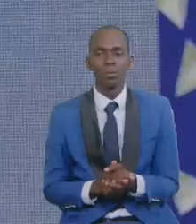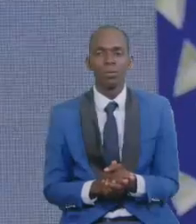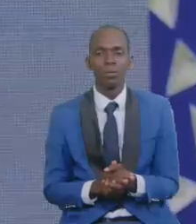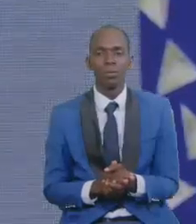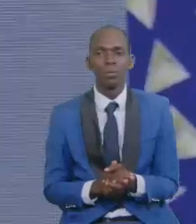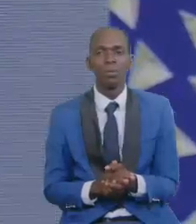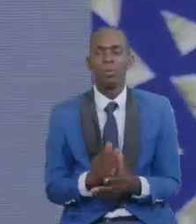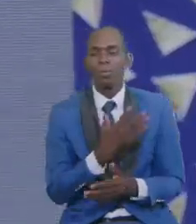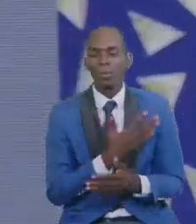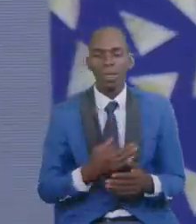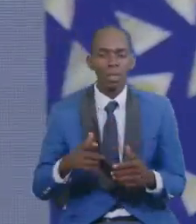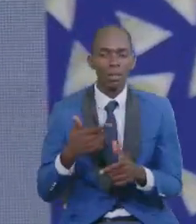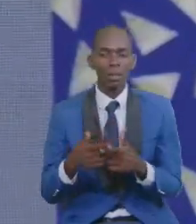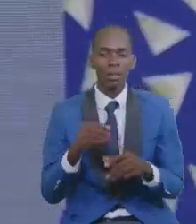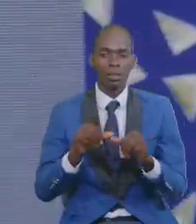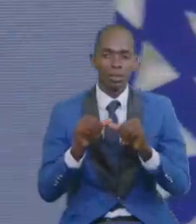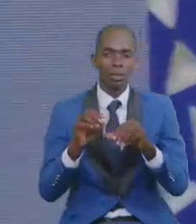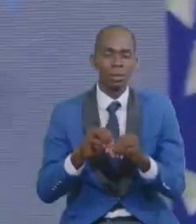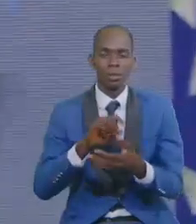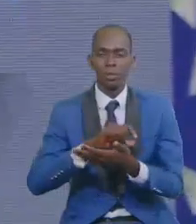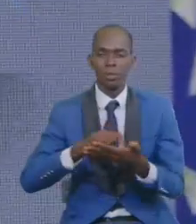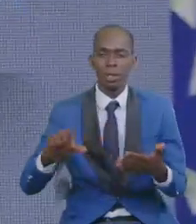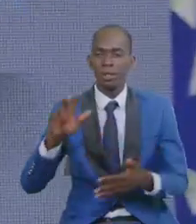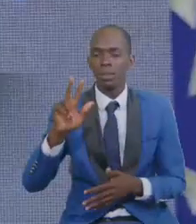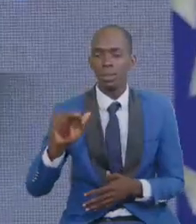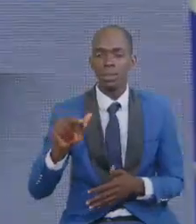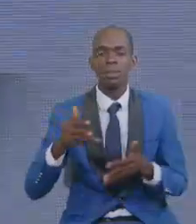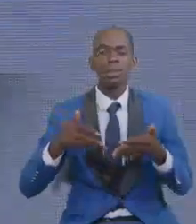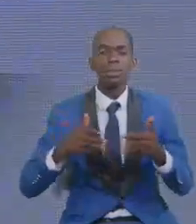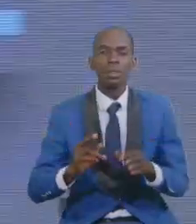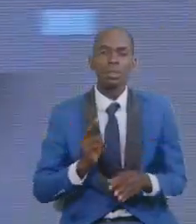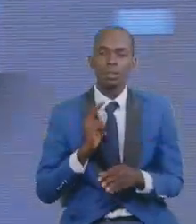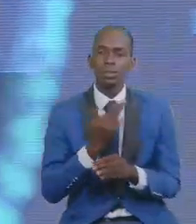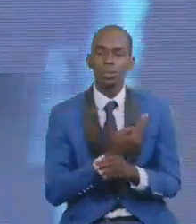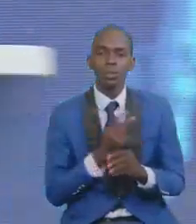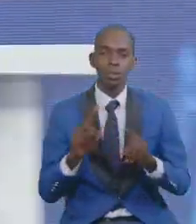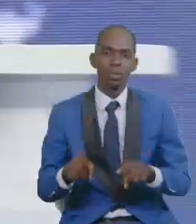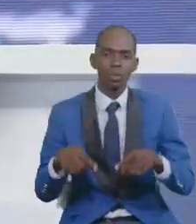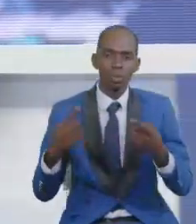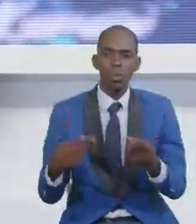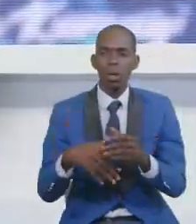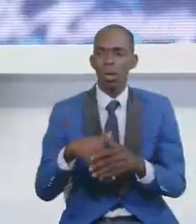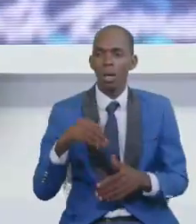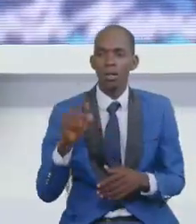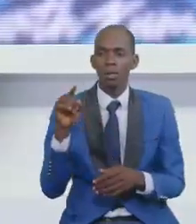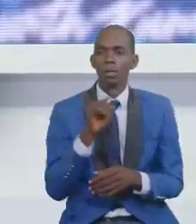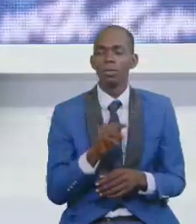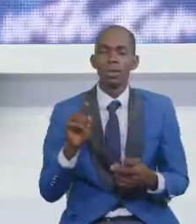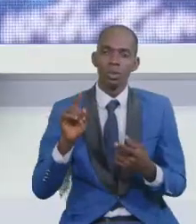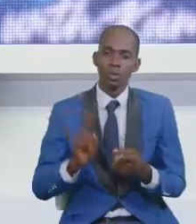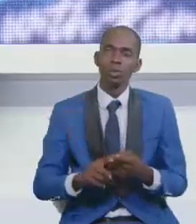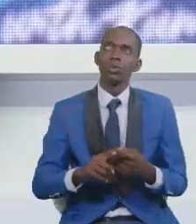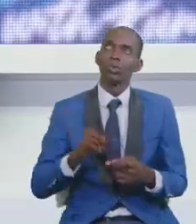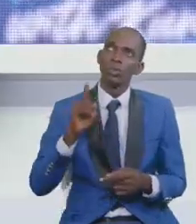And then in verse 13, let us go forth therefore unto him.